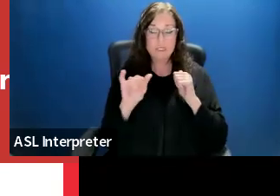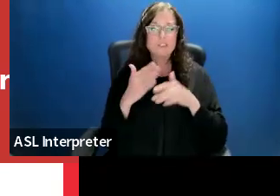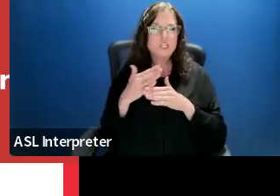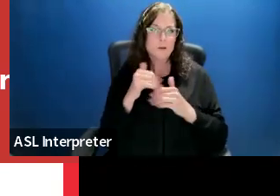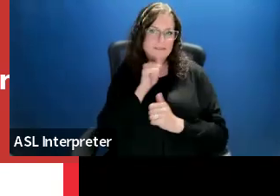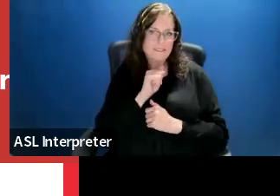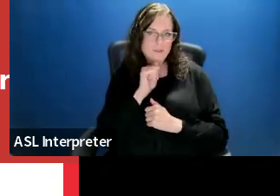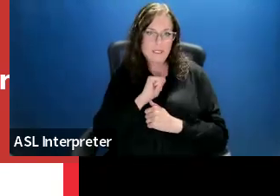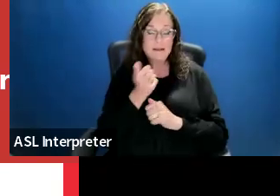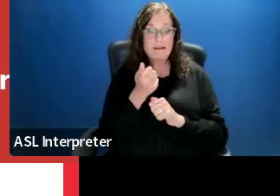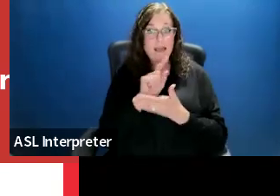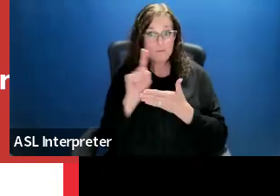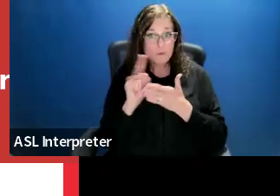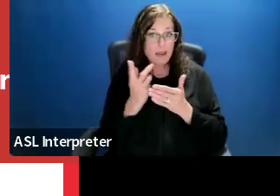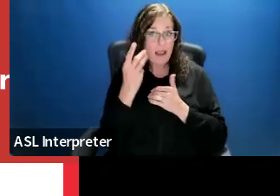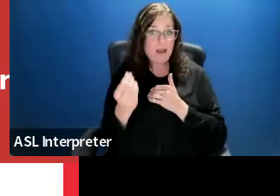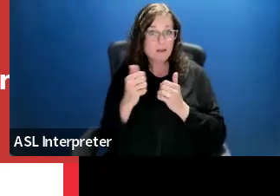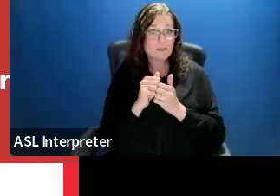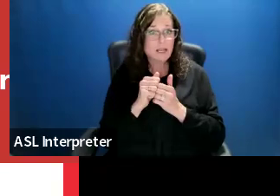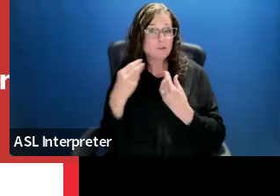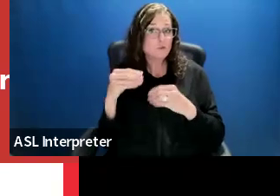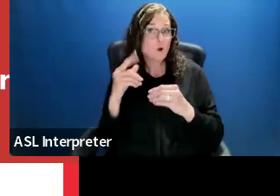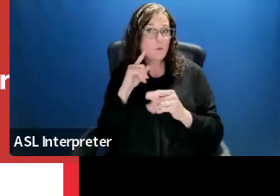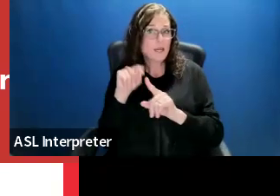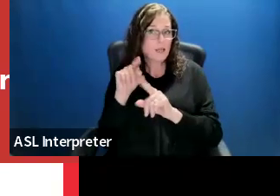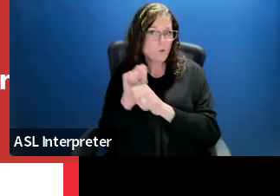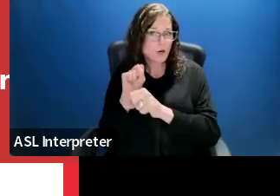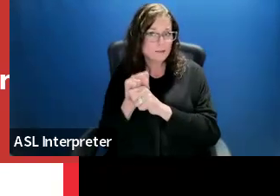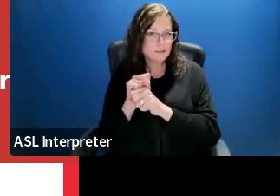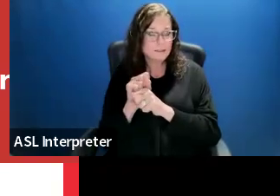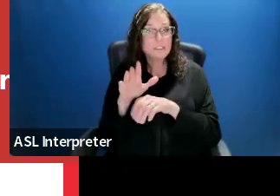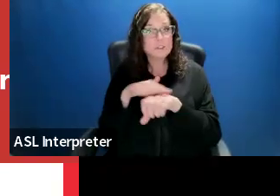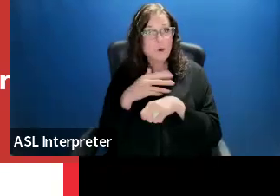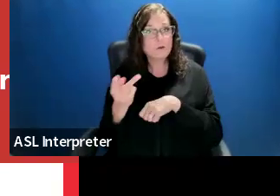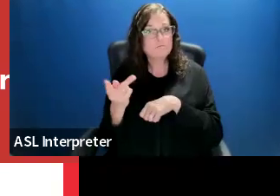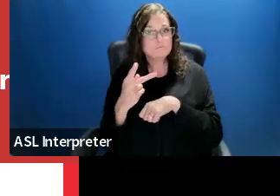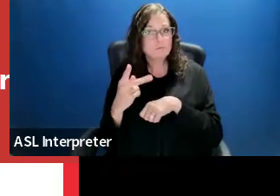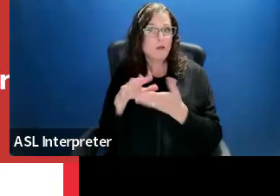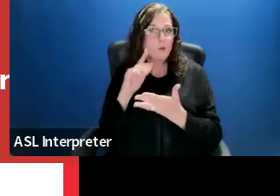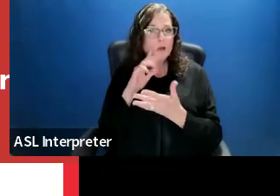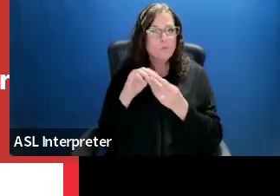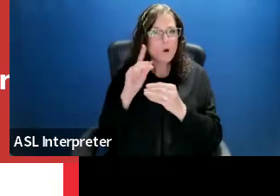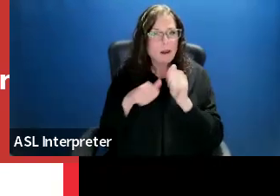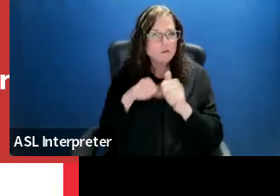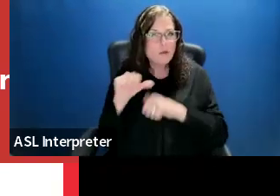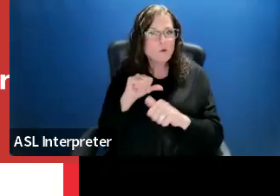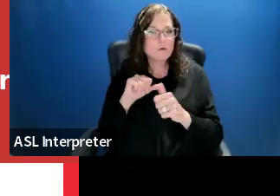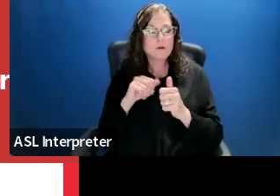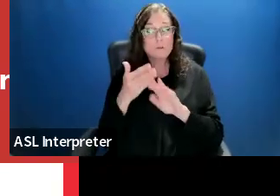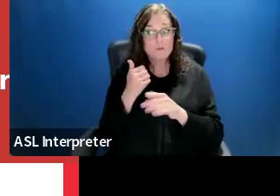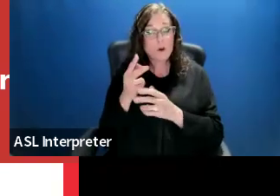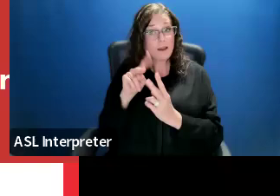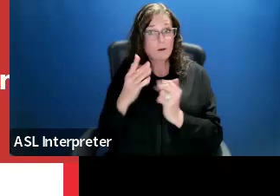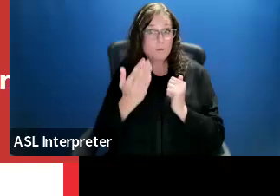secret. They meet every week outside the convenience store where Waya works. Slowly, the two start learning more about each other. Before either of